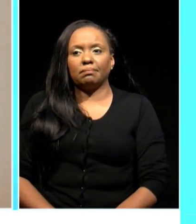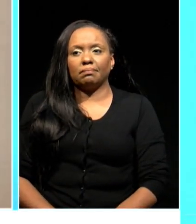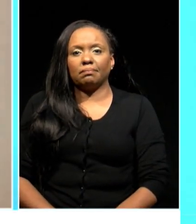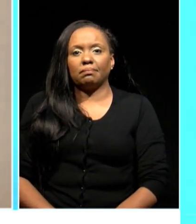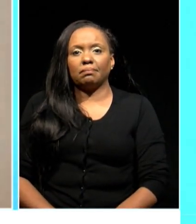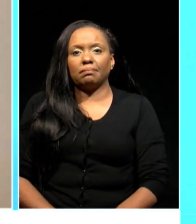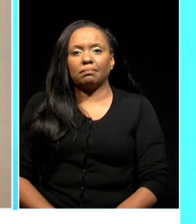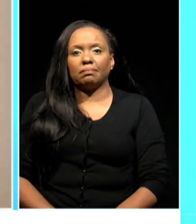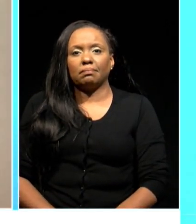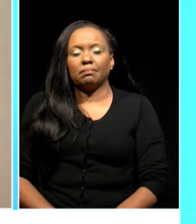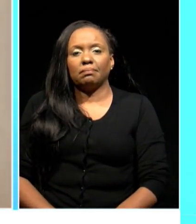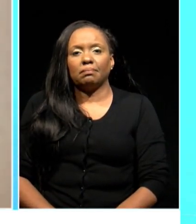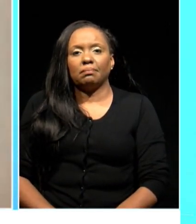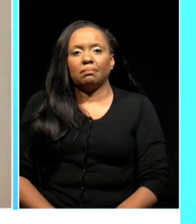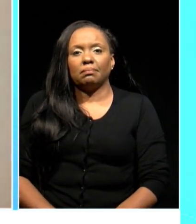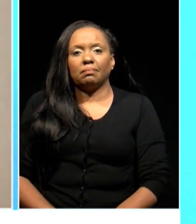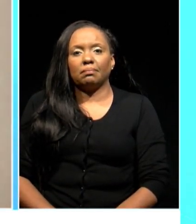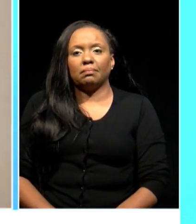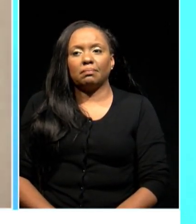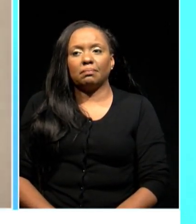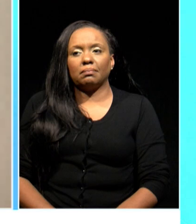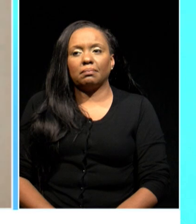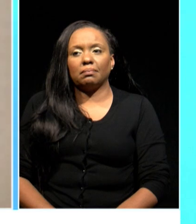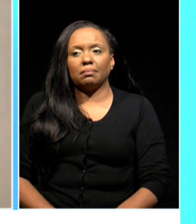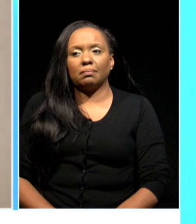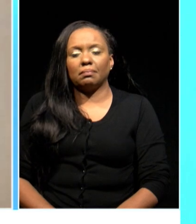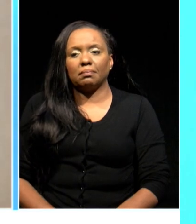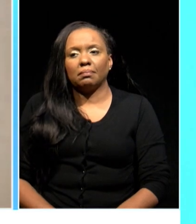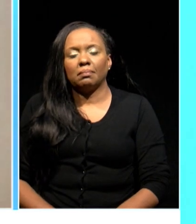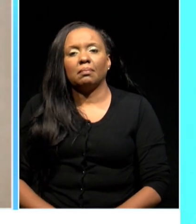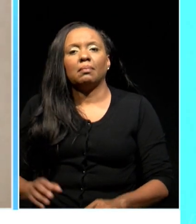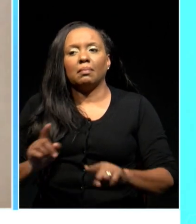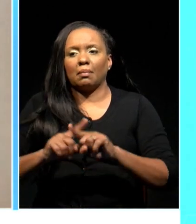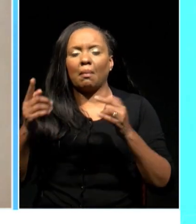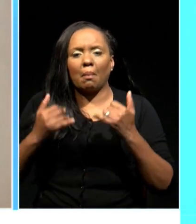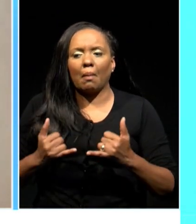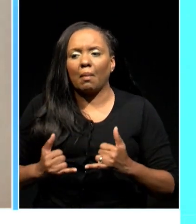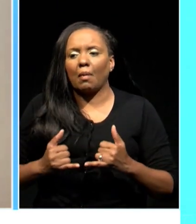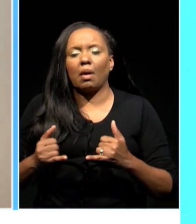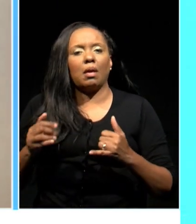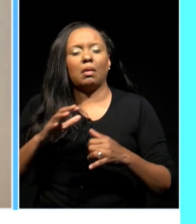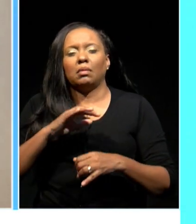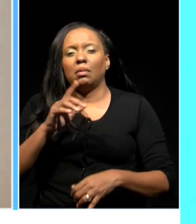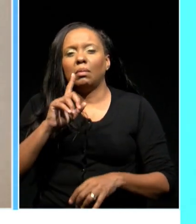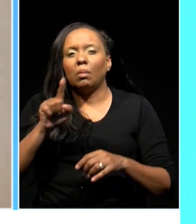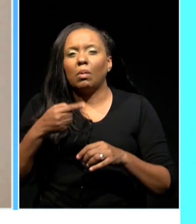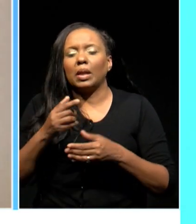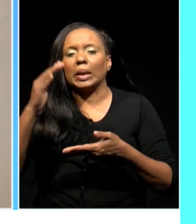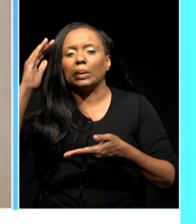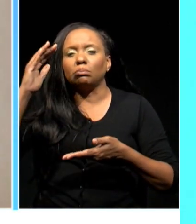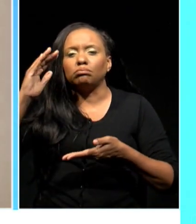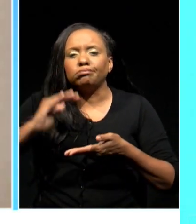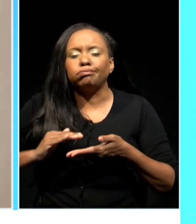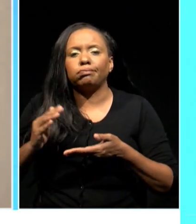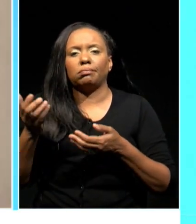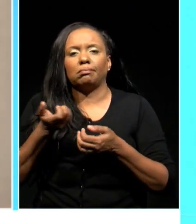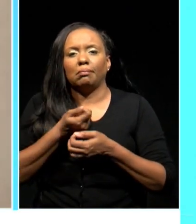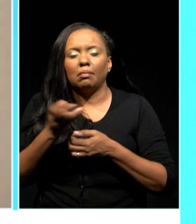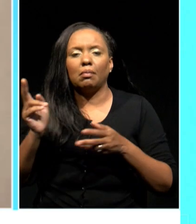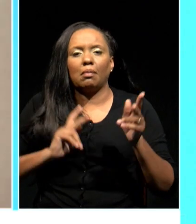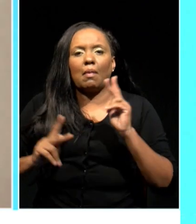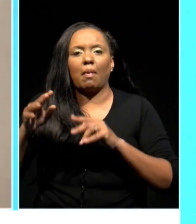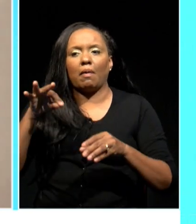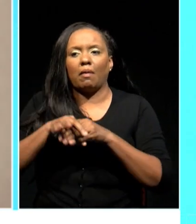a minority of electors in Barbados for the first time in history. So that's definitely a low light. We certainly want a government that would have